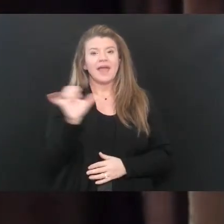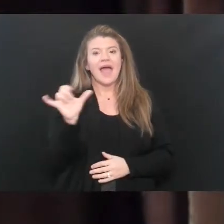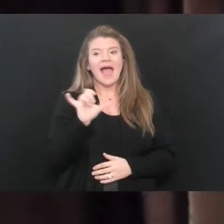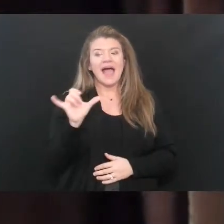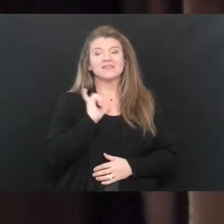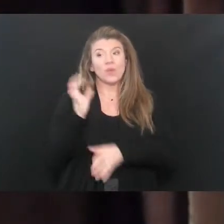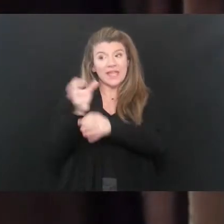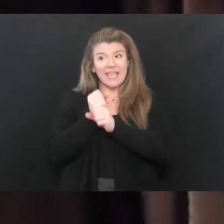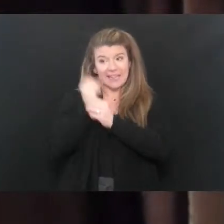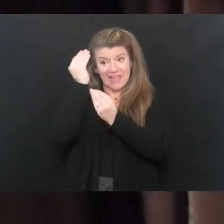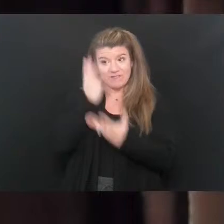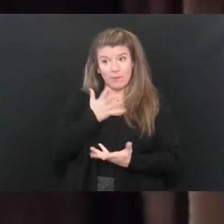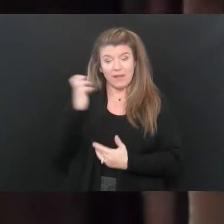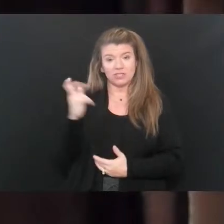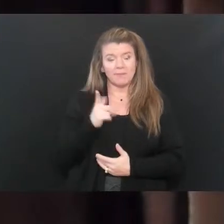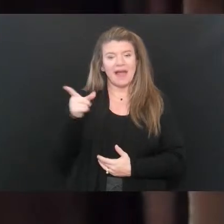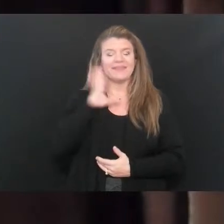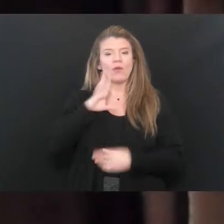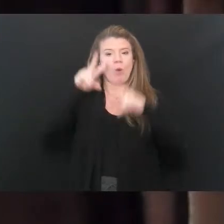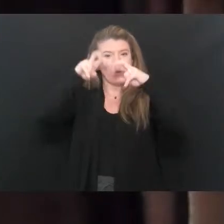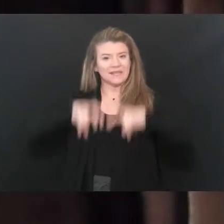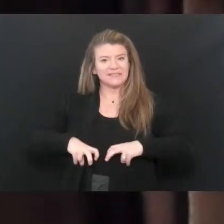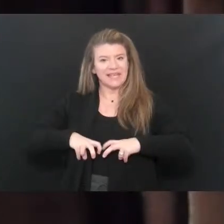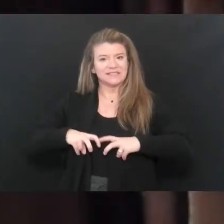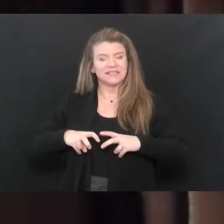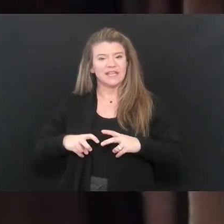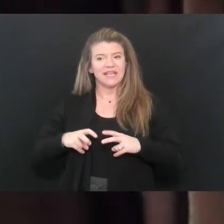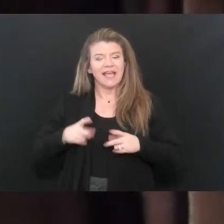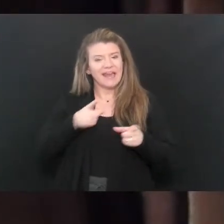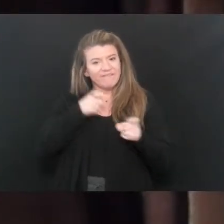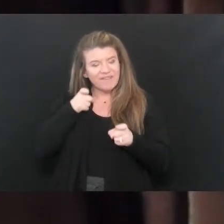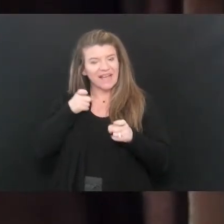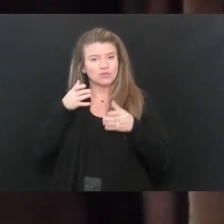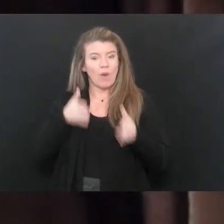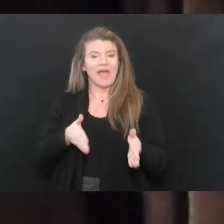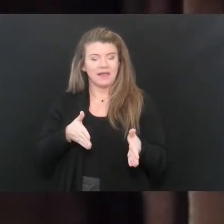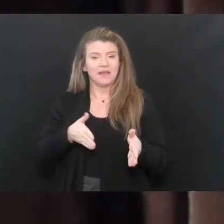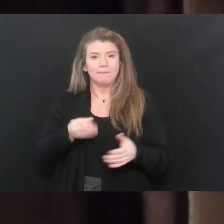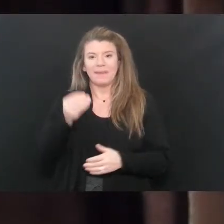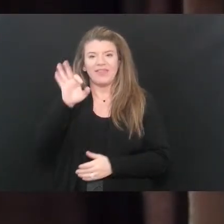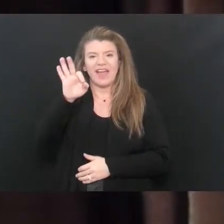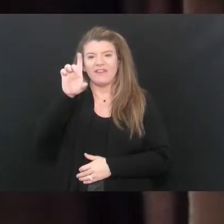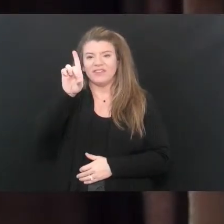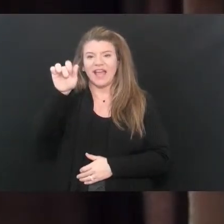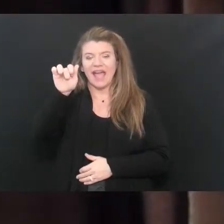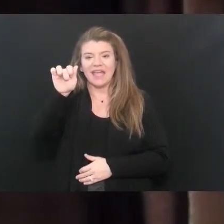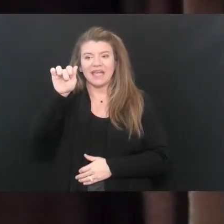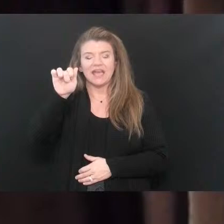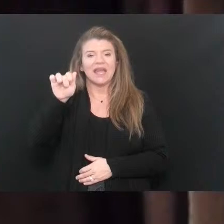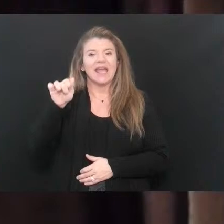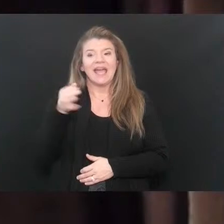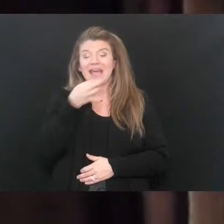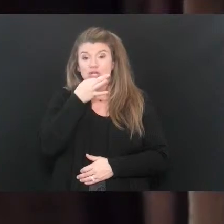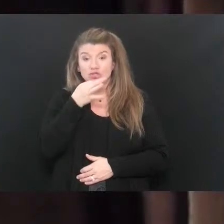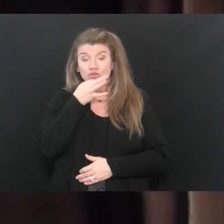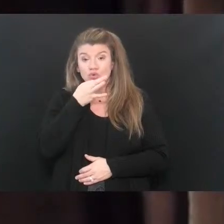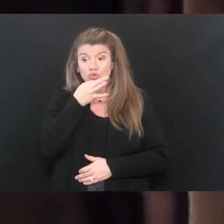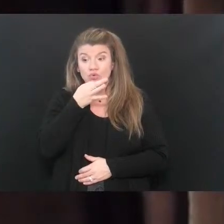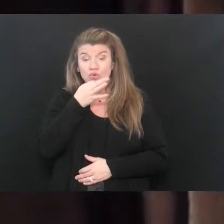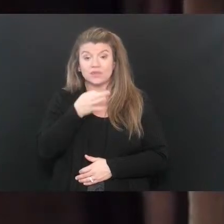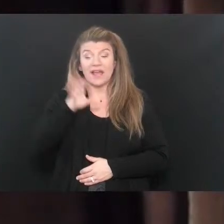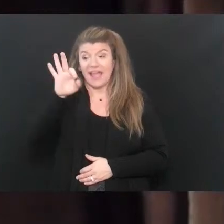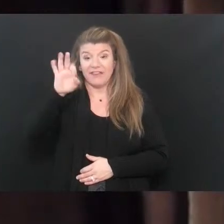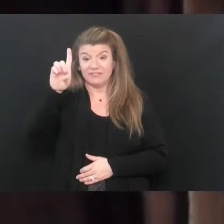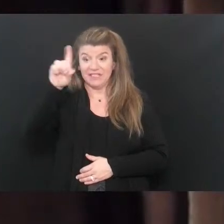these data back, they will be assessed, I think, in a very rapid manner by the Food and Drug Administration. And as soon as the Food and